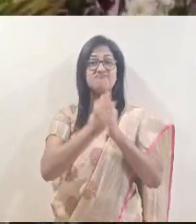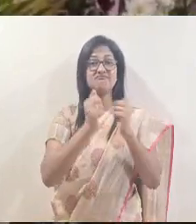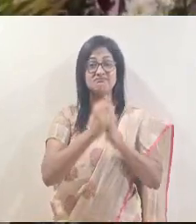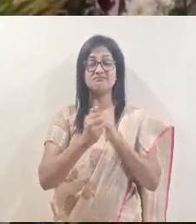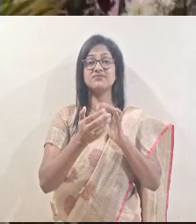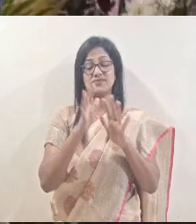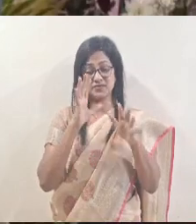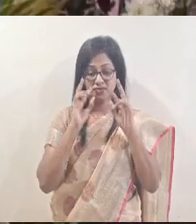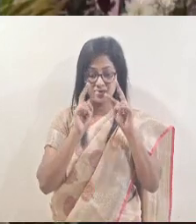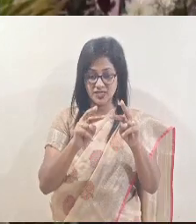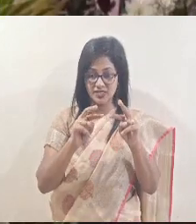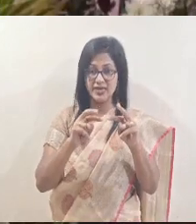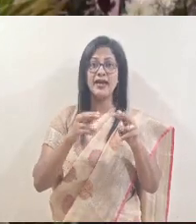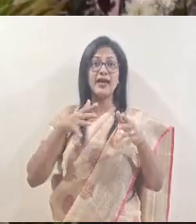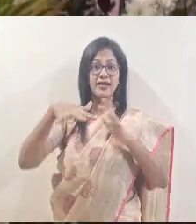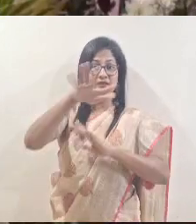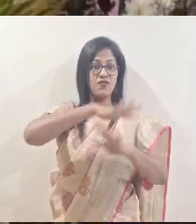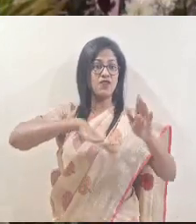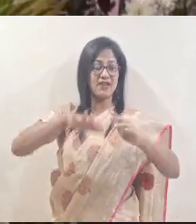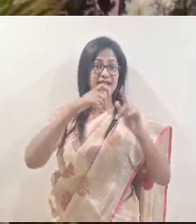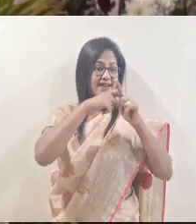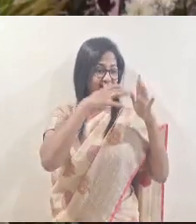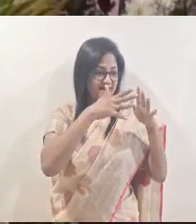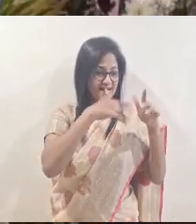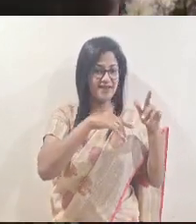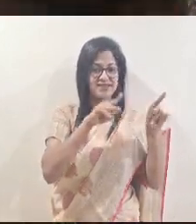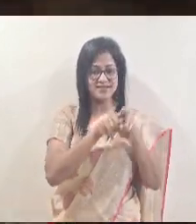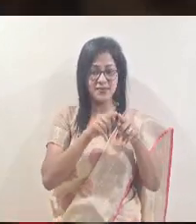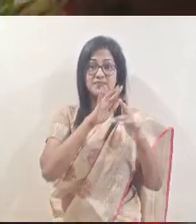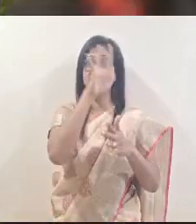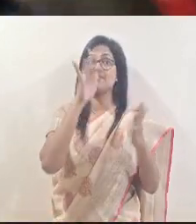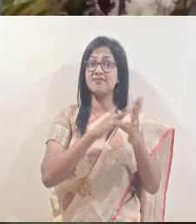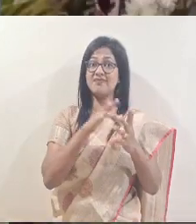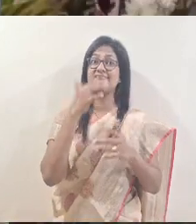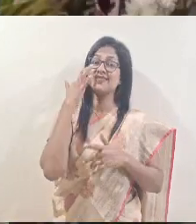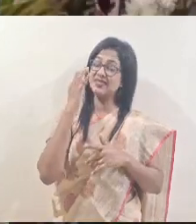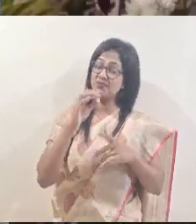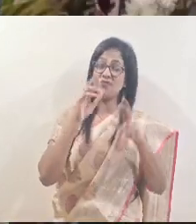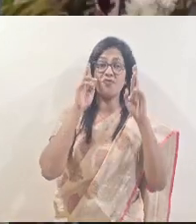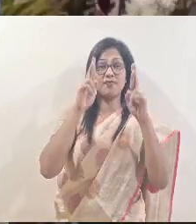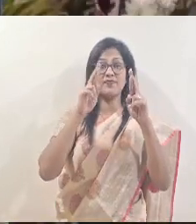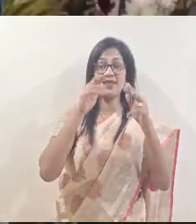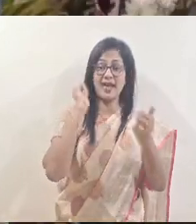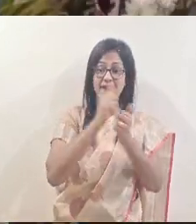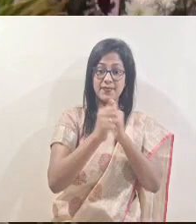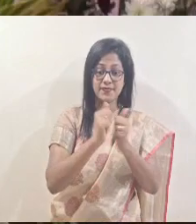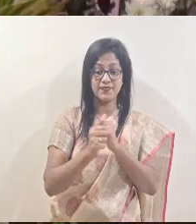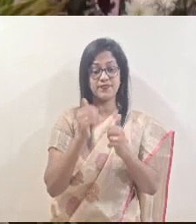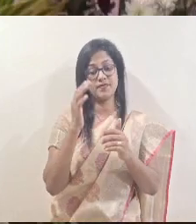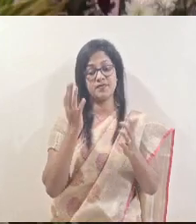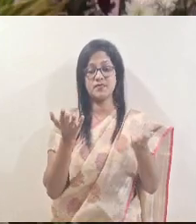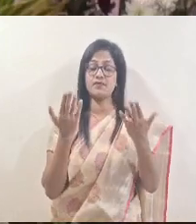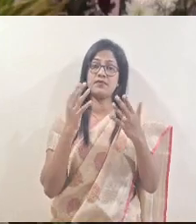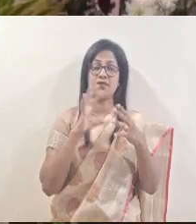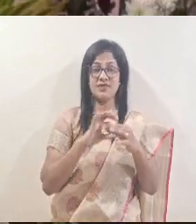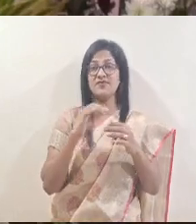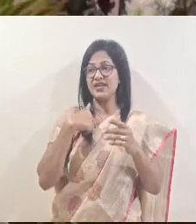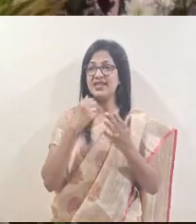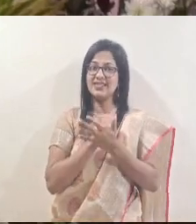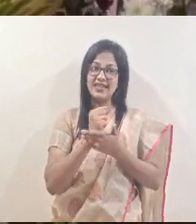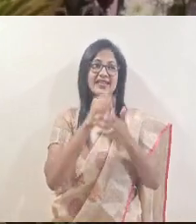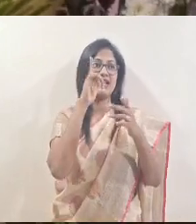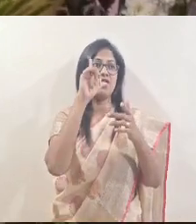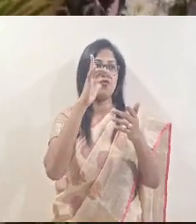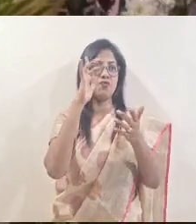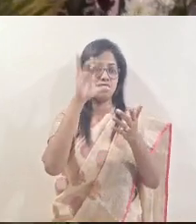In fact, we could see, looking at the entire road network of Kerala, that centrality is in fact a predictor of crashes as well. Exactly. We were trying to do the same